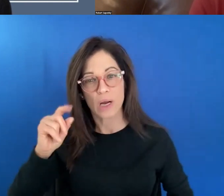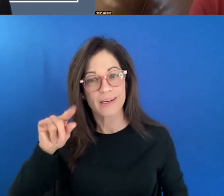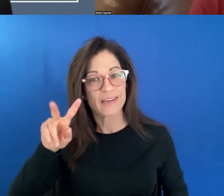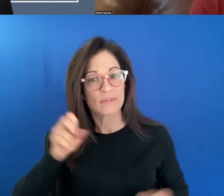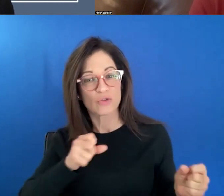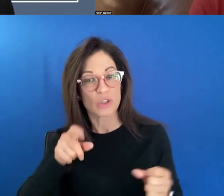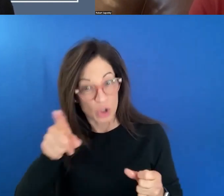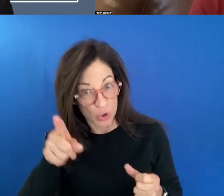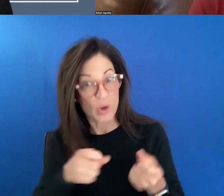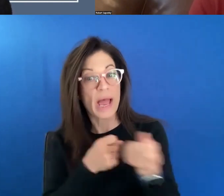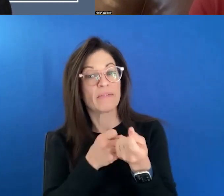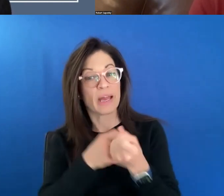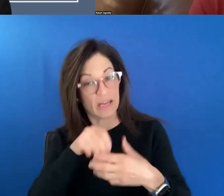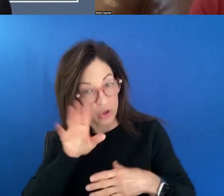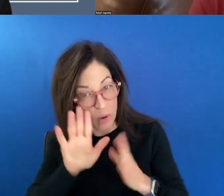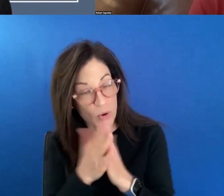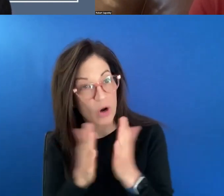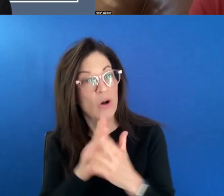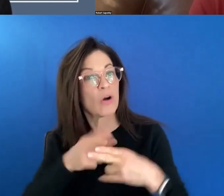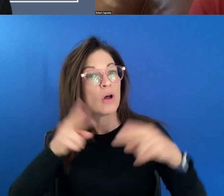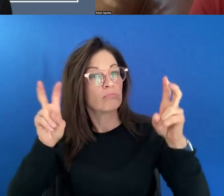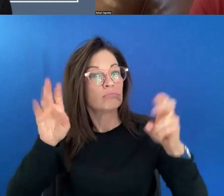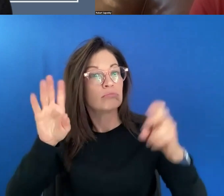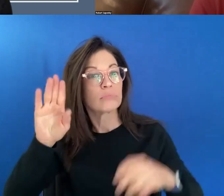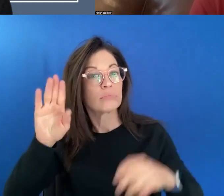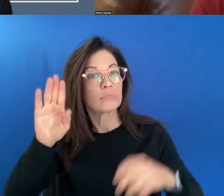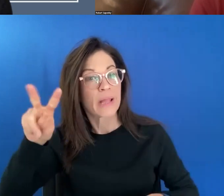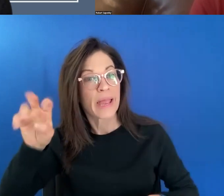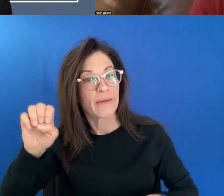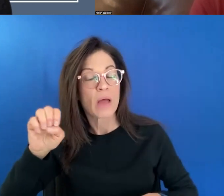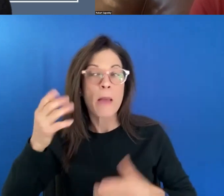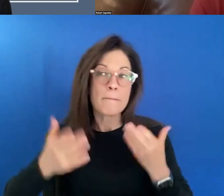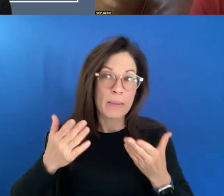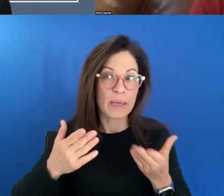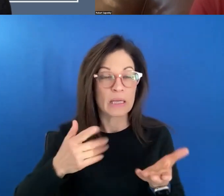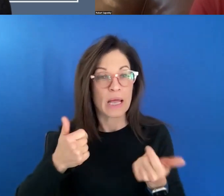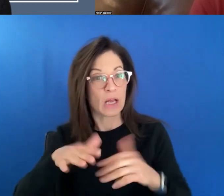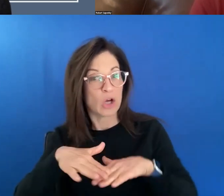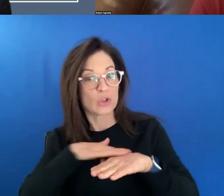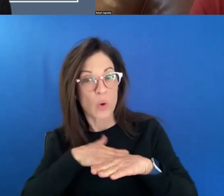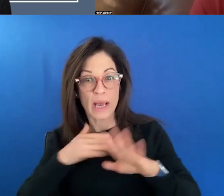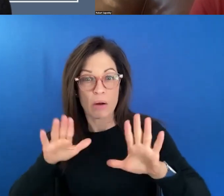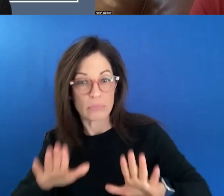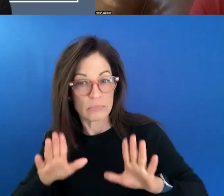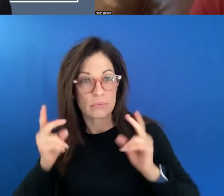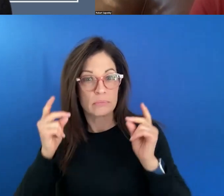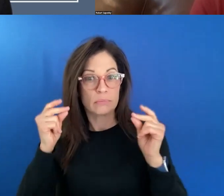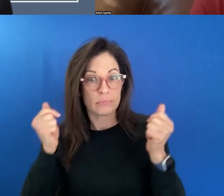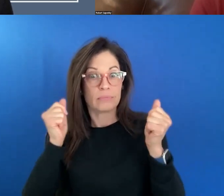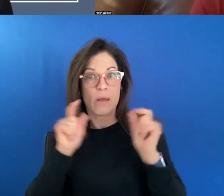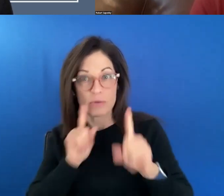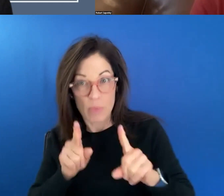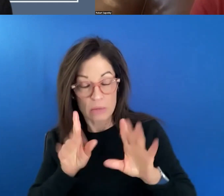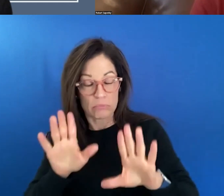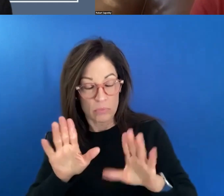advocated for in your book, Behave. Some examples might be slowing down our response to our immediate intuitions, taking the perspective of the